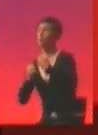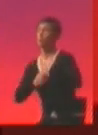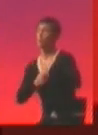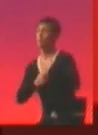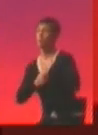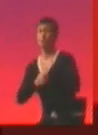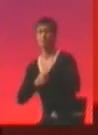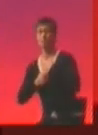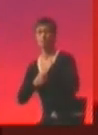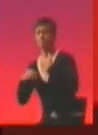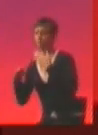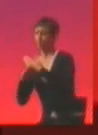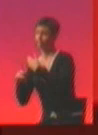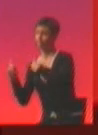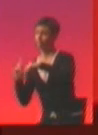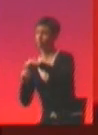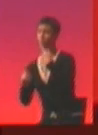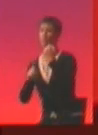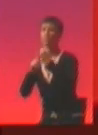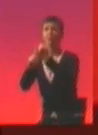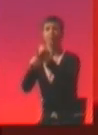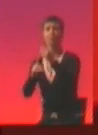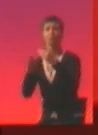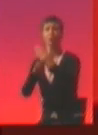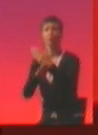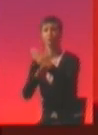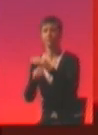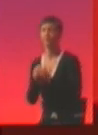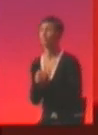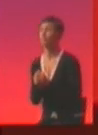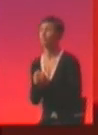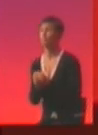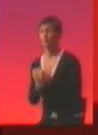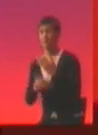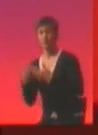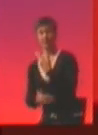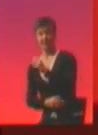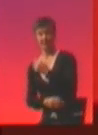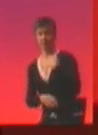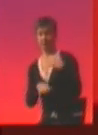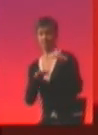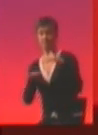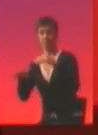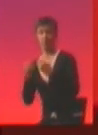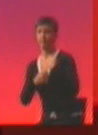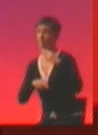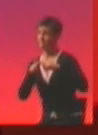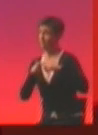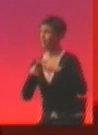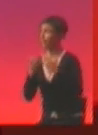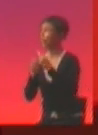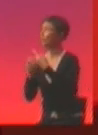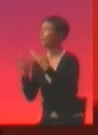to fight for jobs. In the 1980s, I marched with my father and with many of you under the